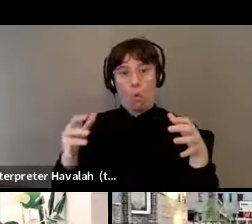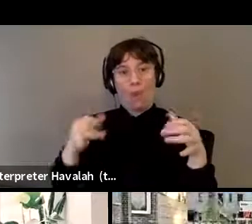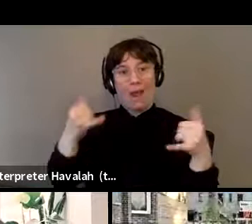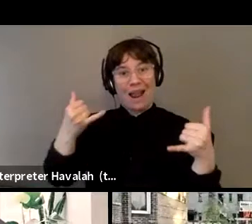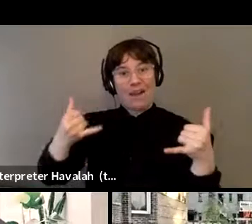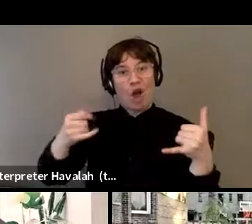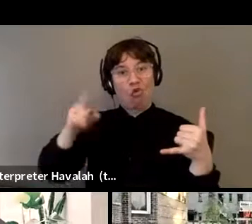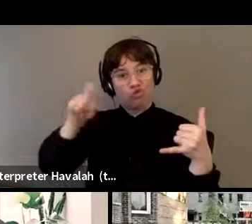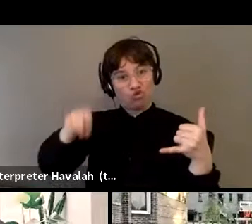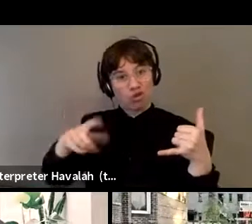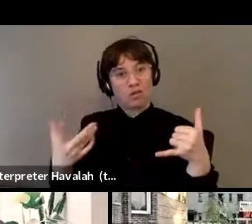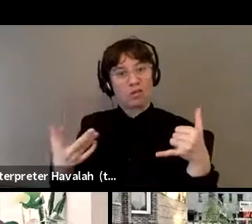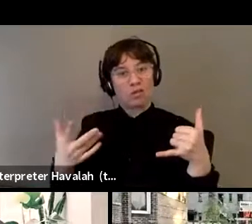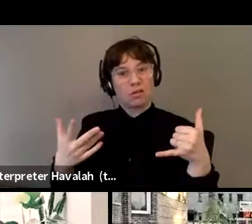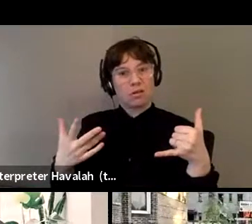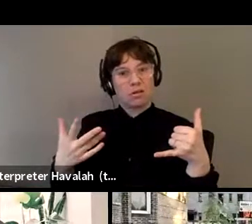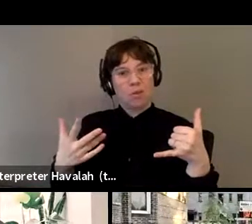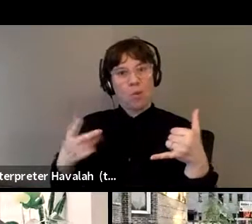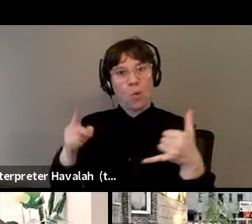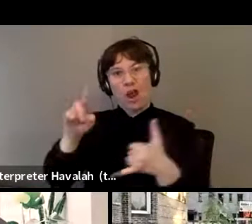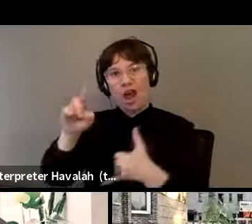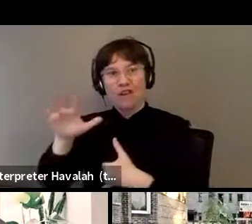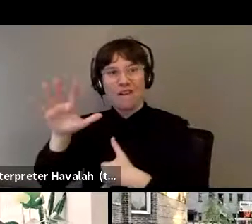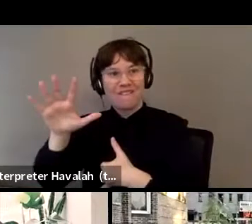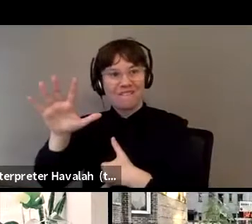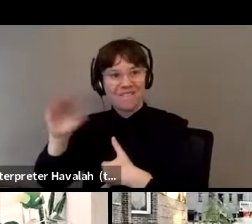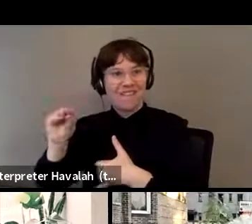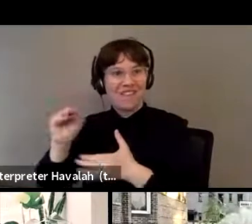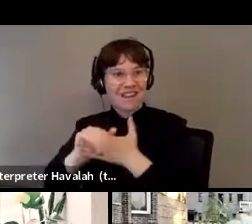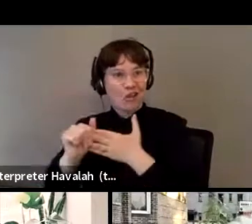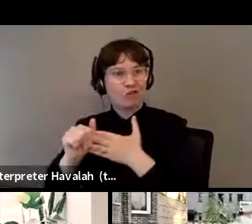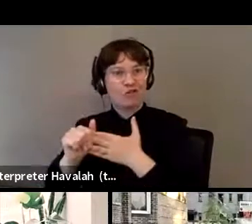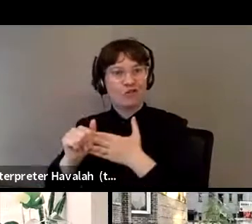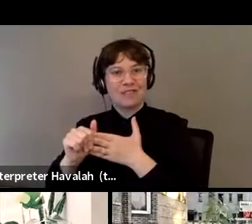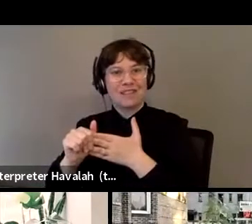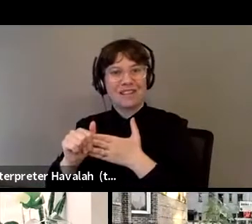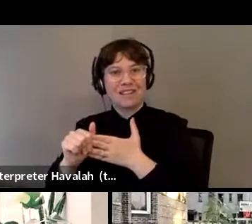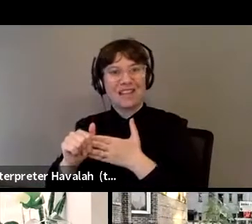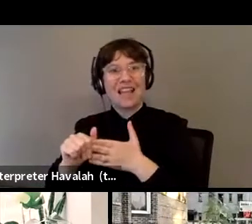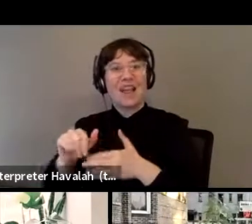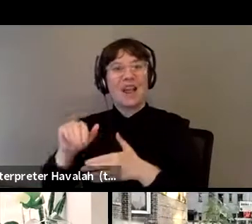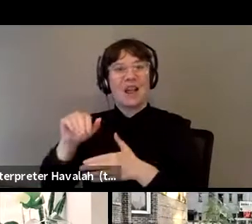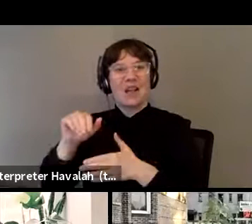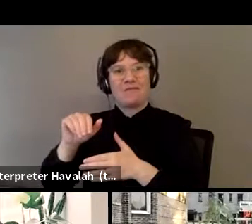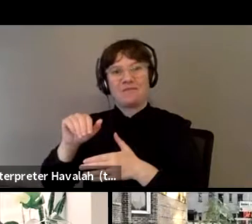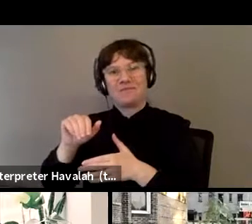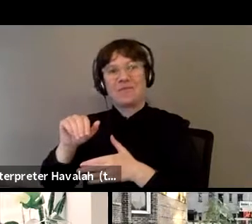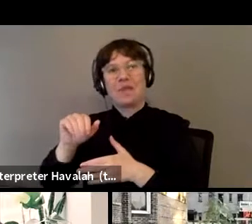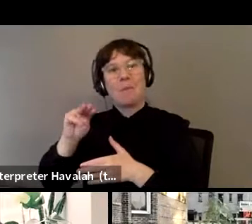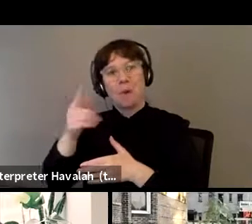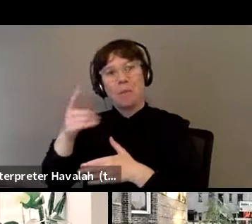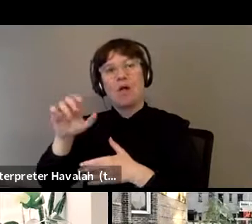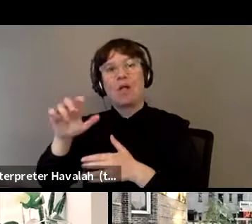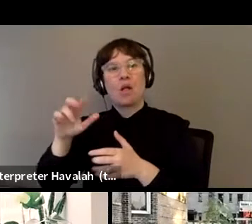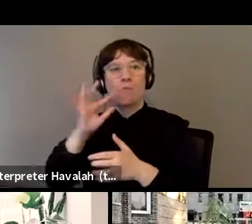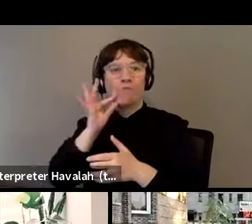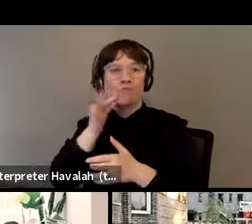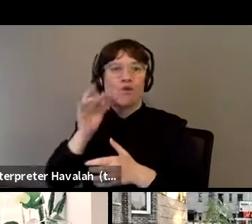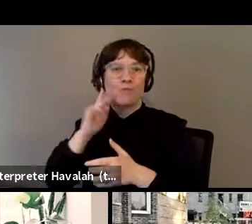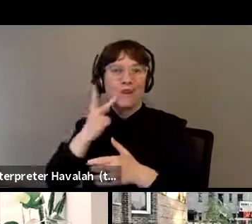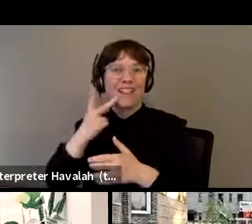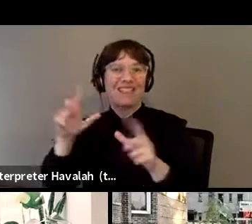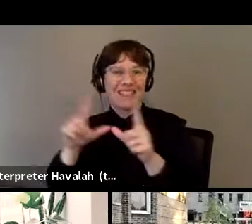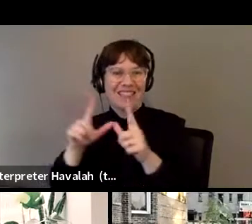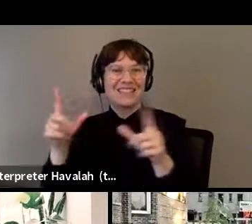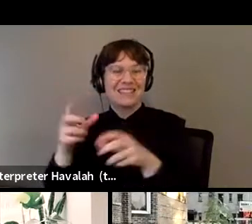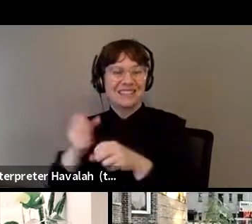to, spend $150, get a mobile produce license, find somebody that'll let you do a produce